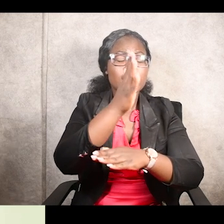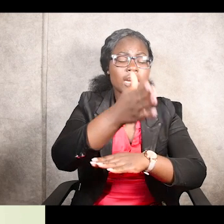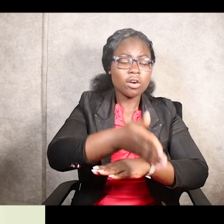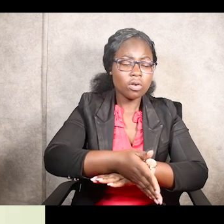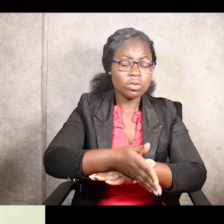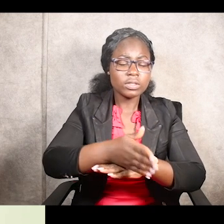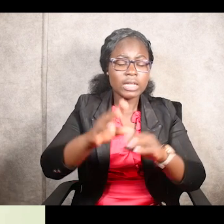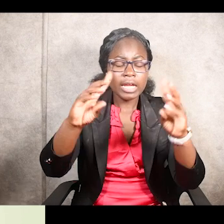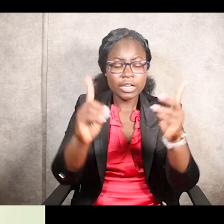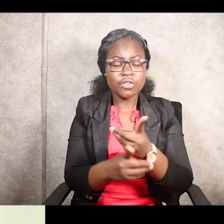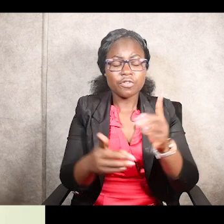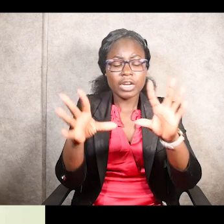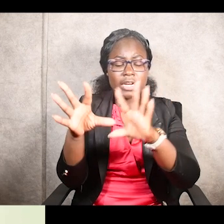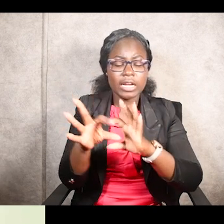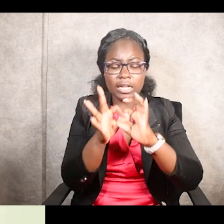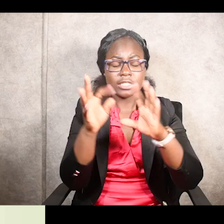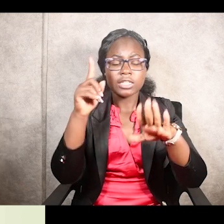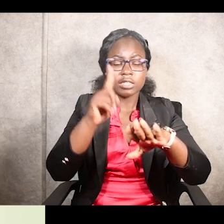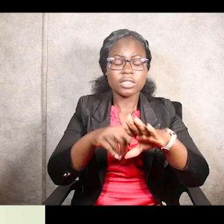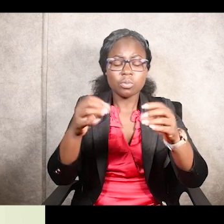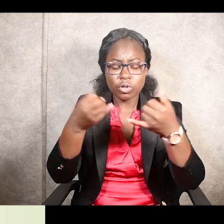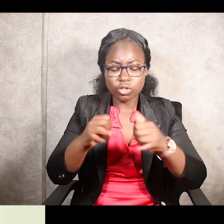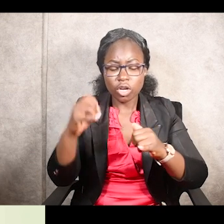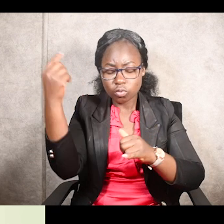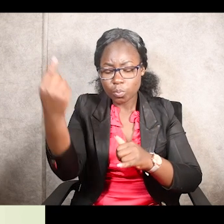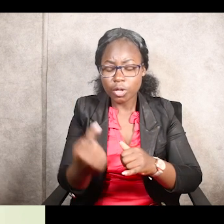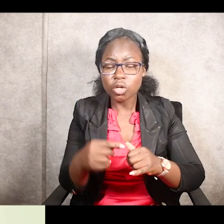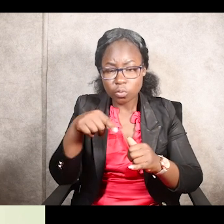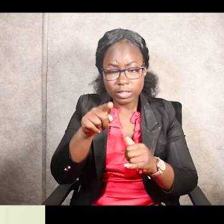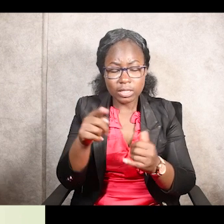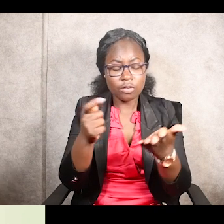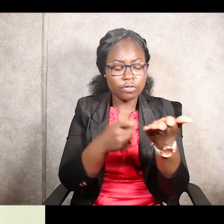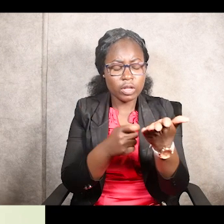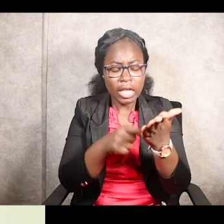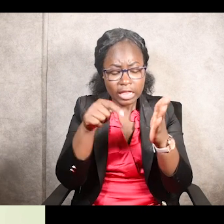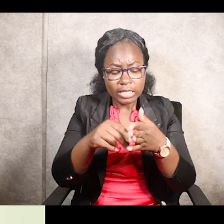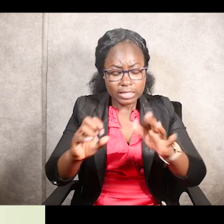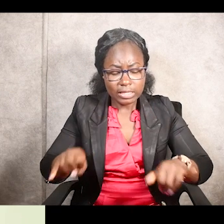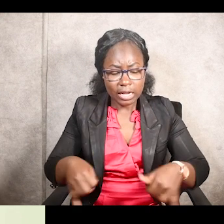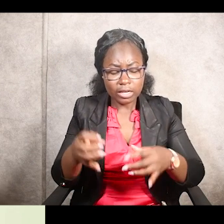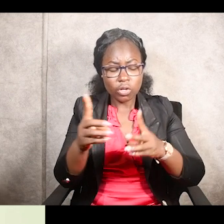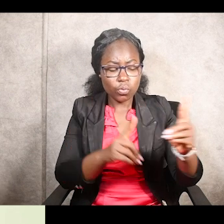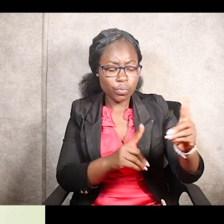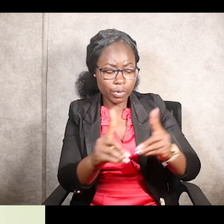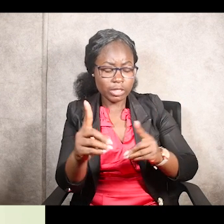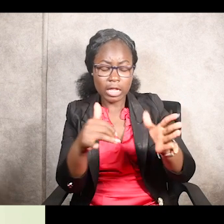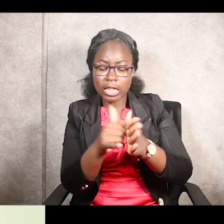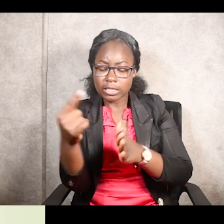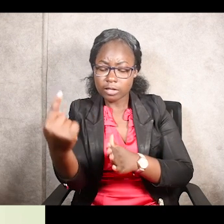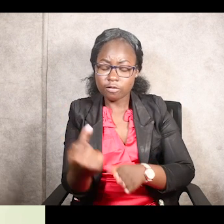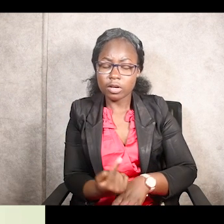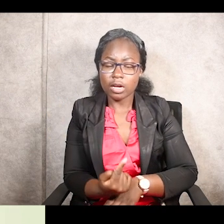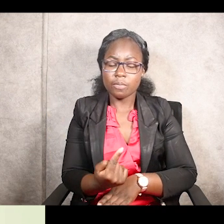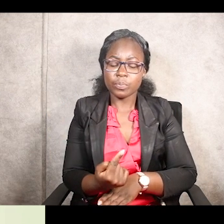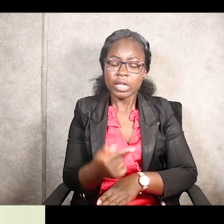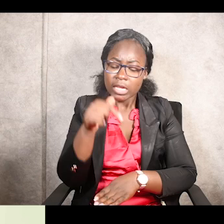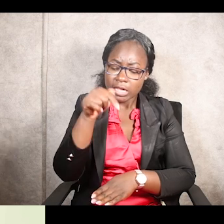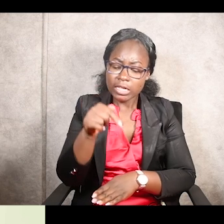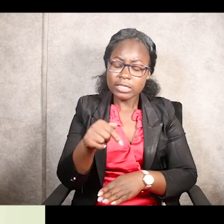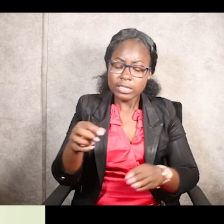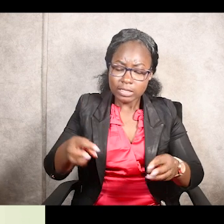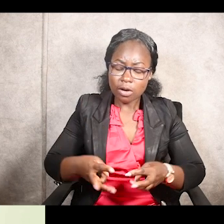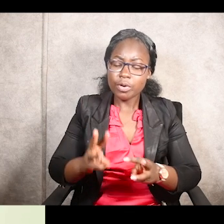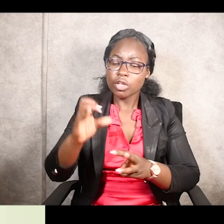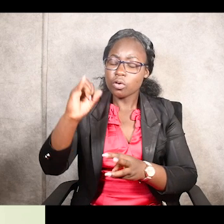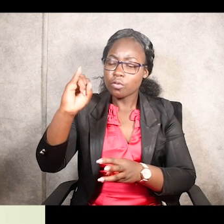As we try to engage ourselves in technologies, these are new dimensions that have come in. And these kind of emojis,